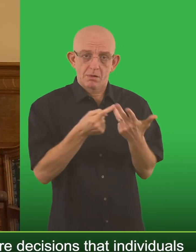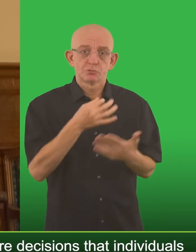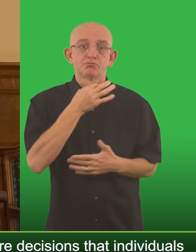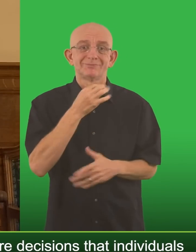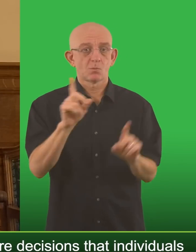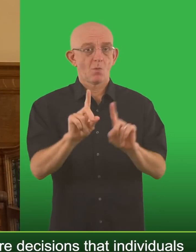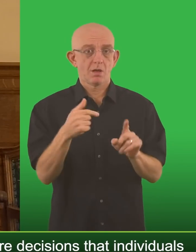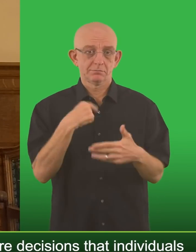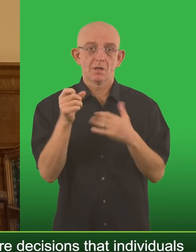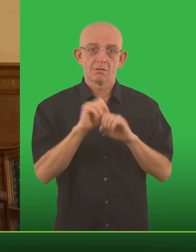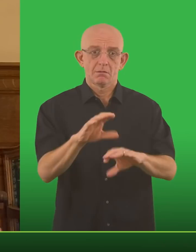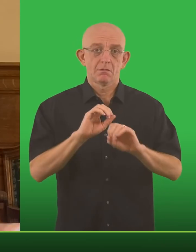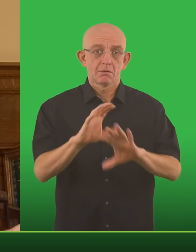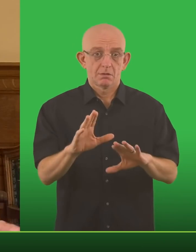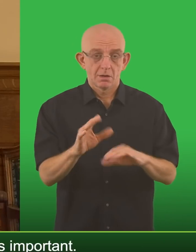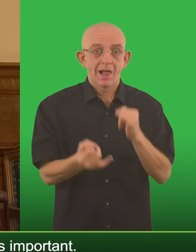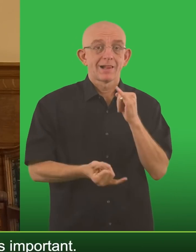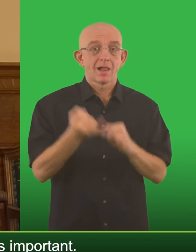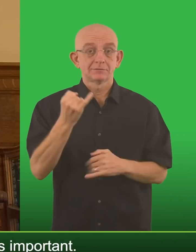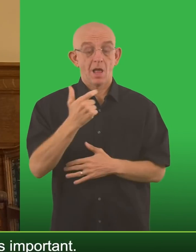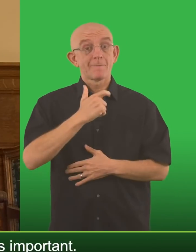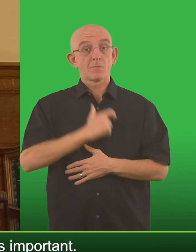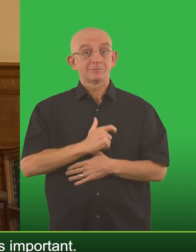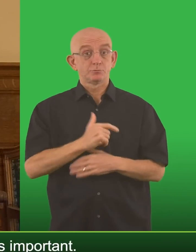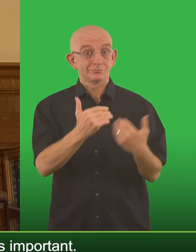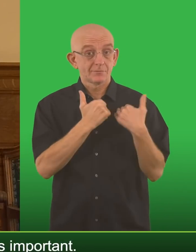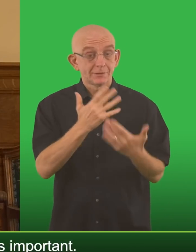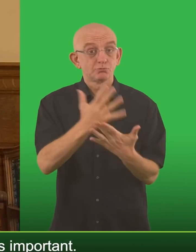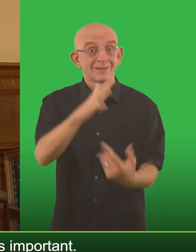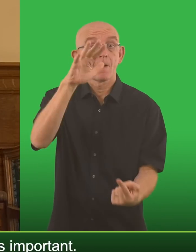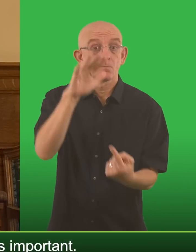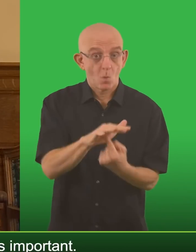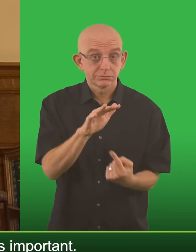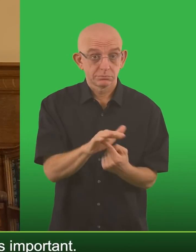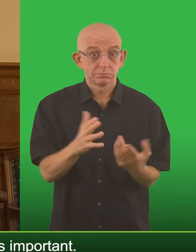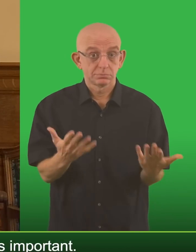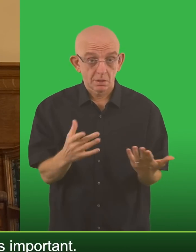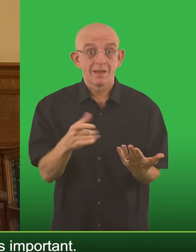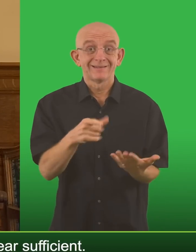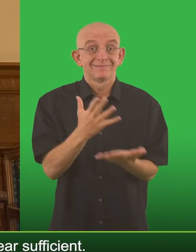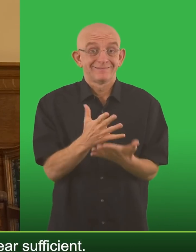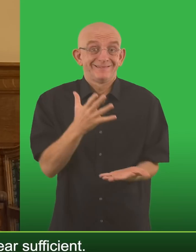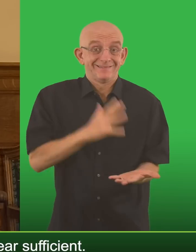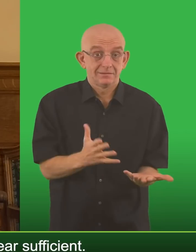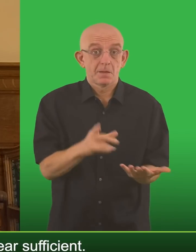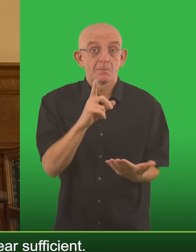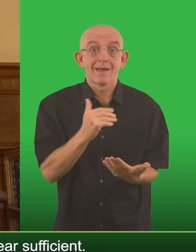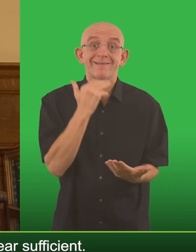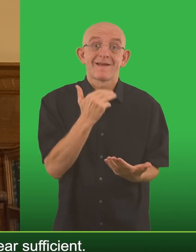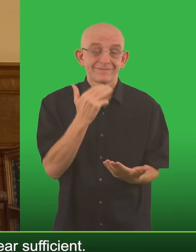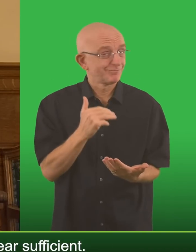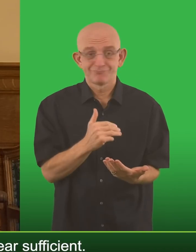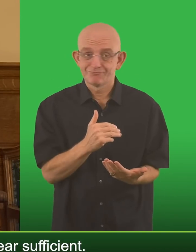the risks as best I can. Lastly, personal responsibility is important. It's